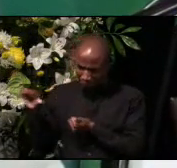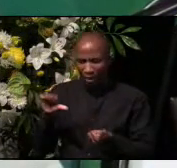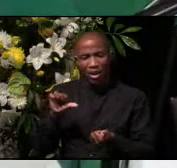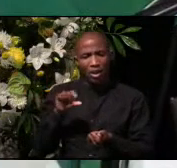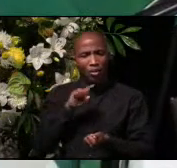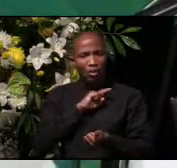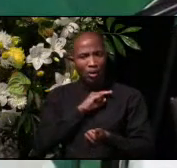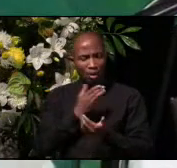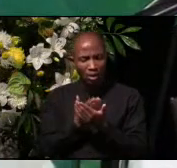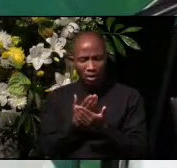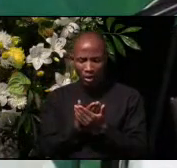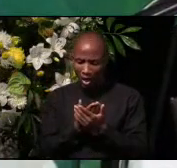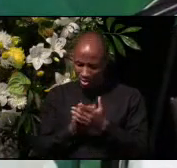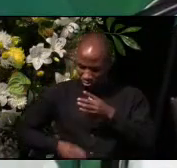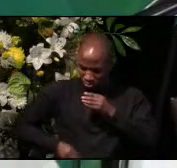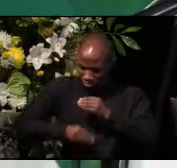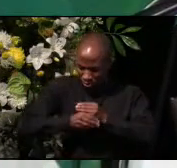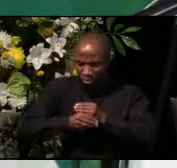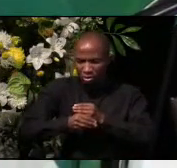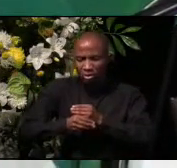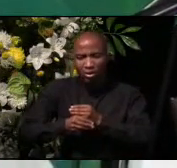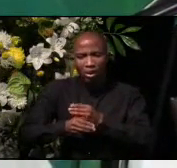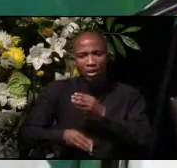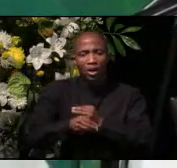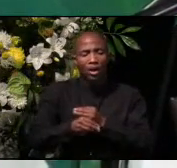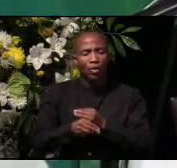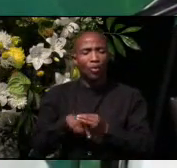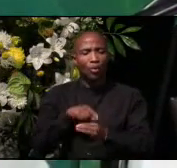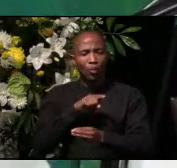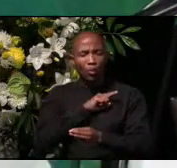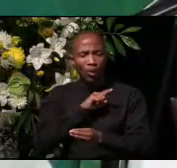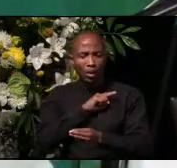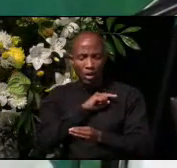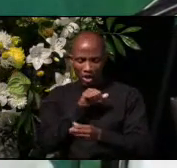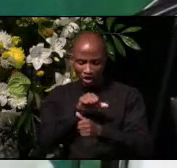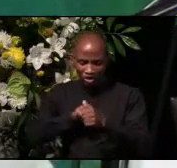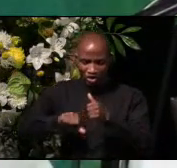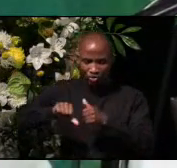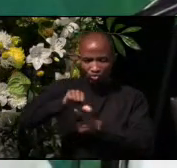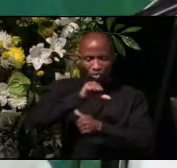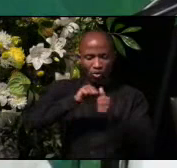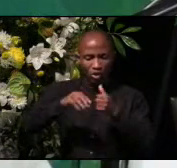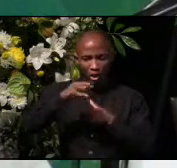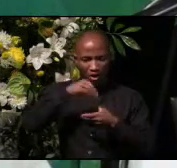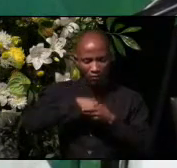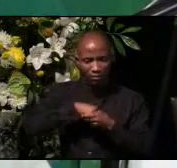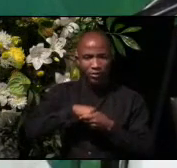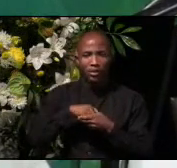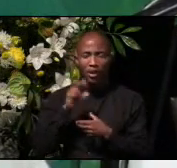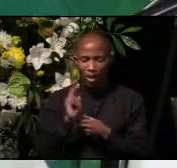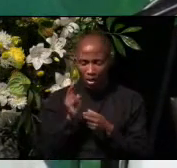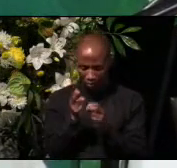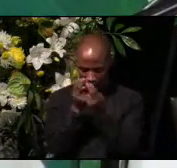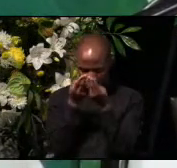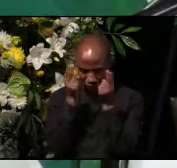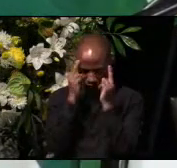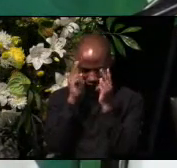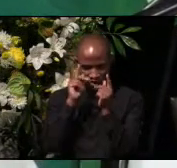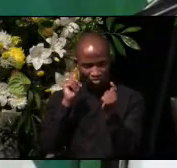contribution to social coercion and transformation of the University